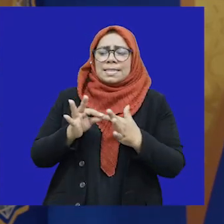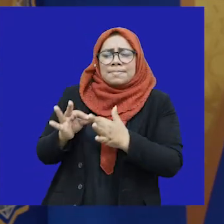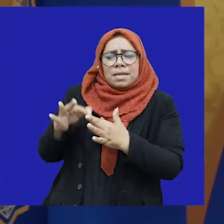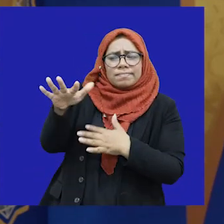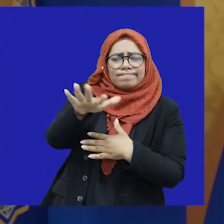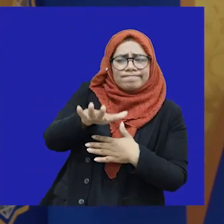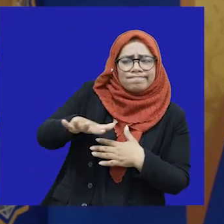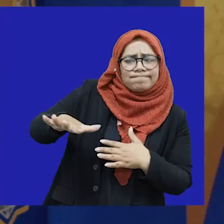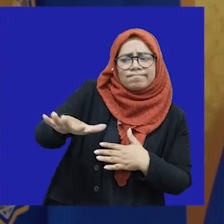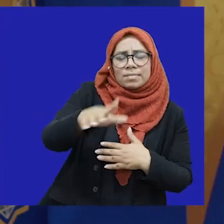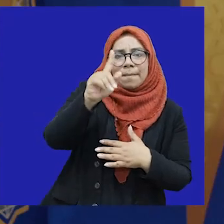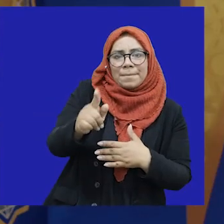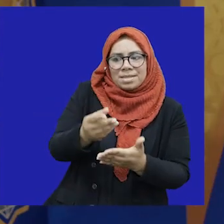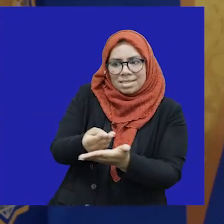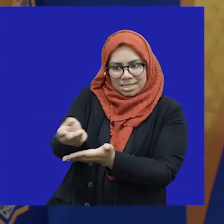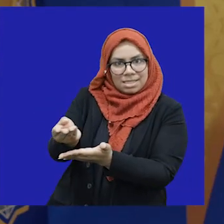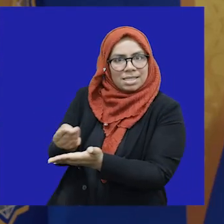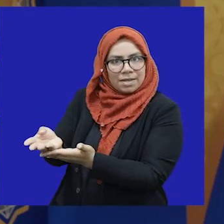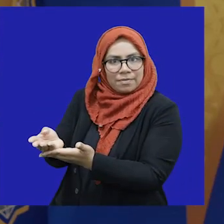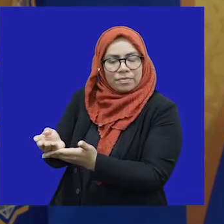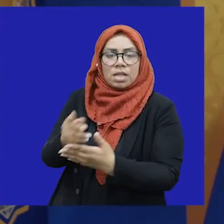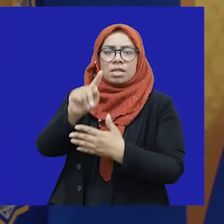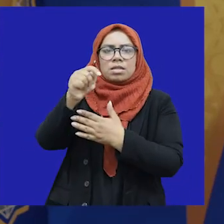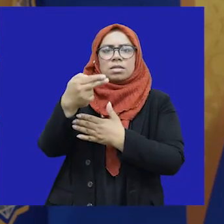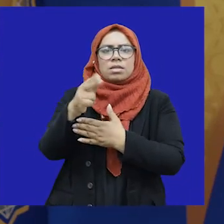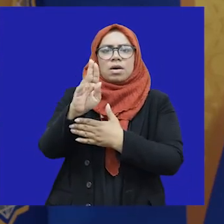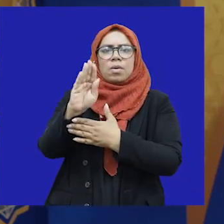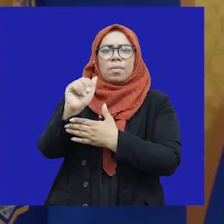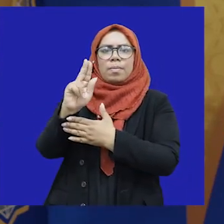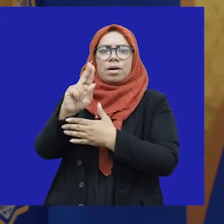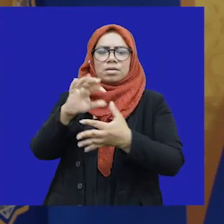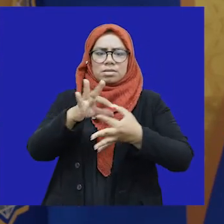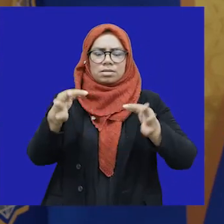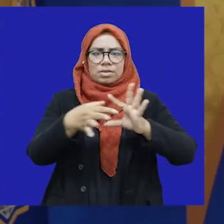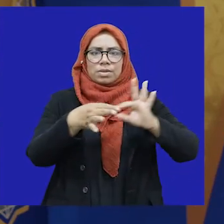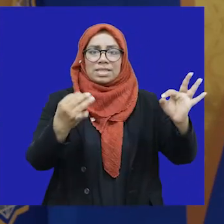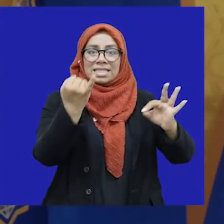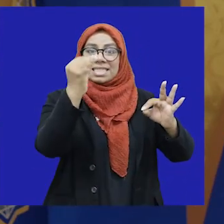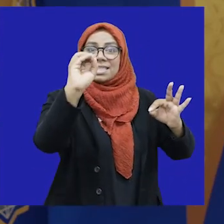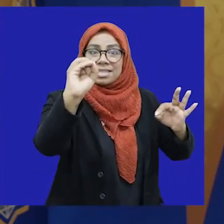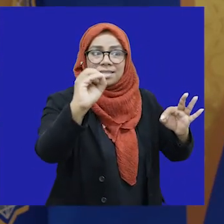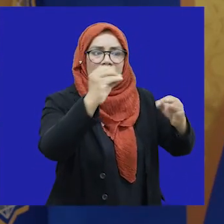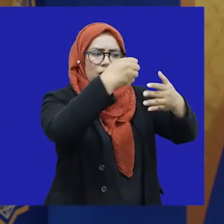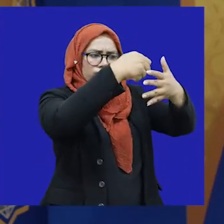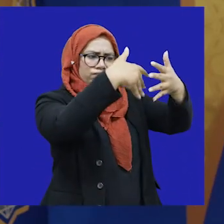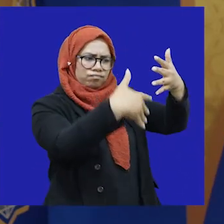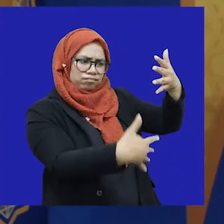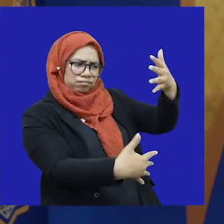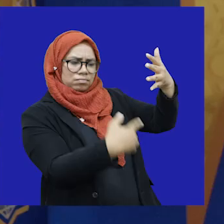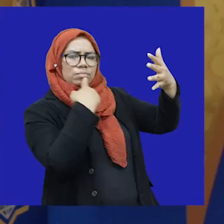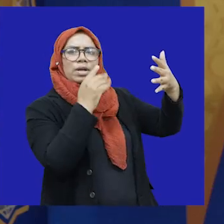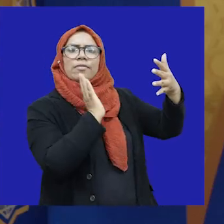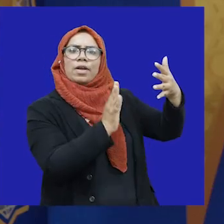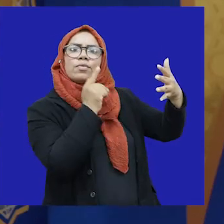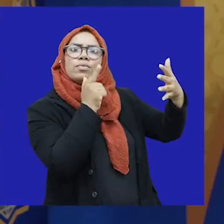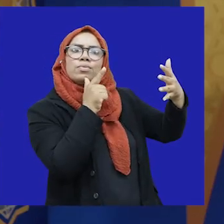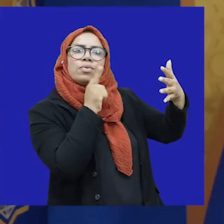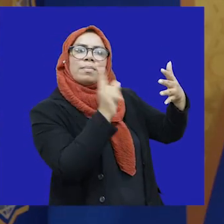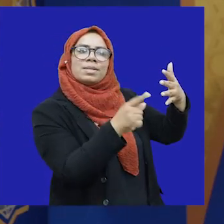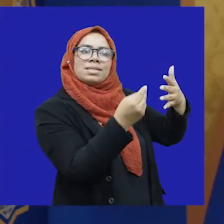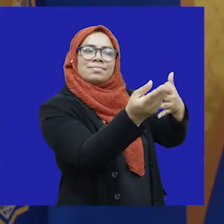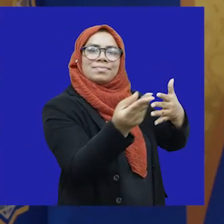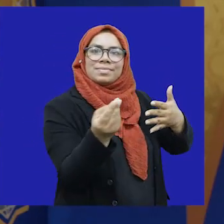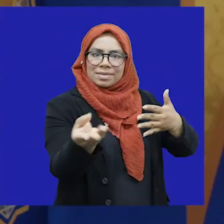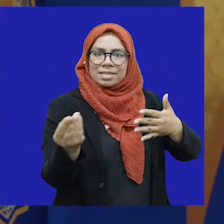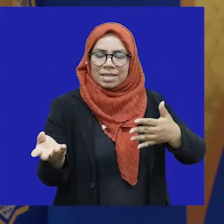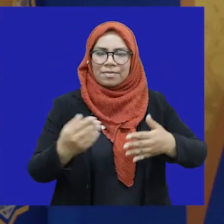in the hadith of the Prophet Muhammad sallallahu alaihi wasallam, who commanded that it be given before people go out